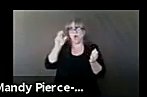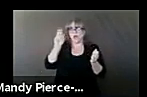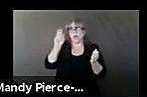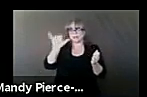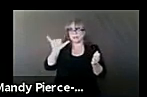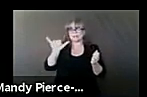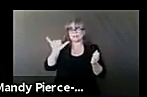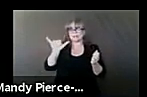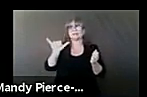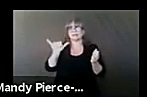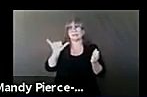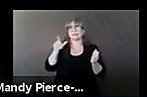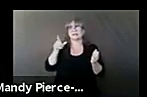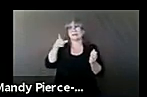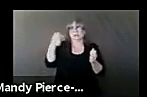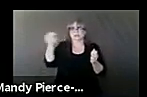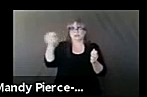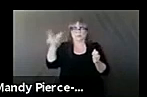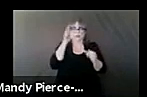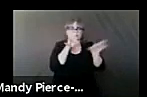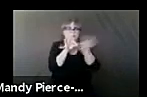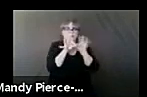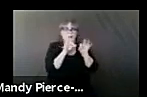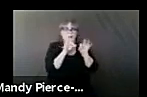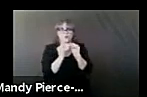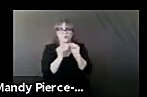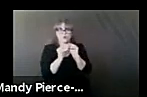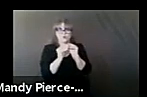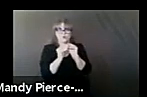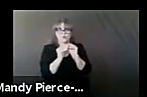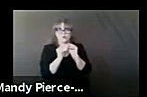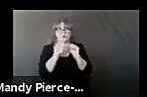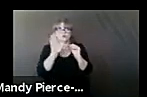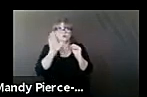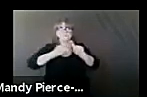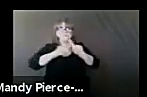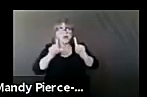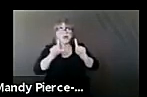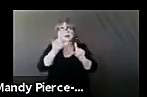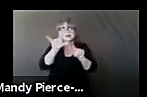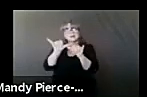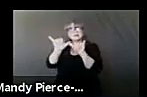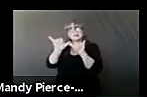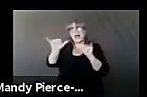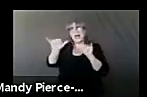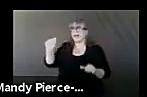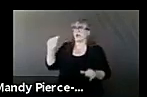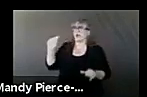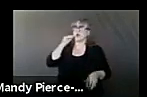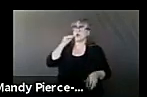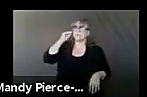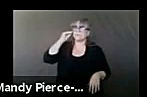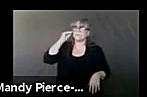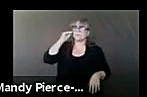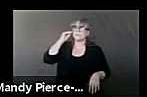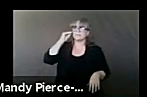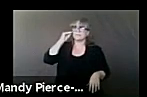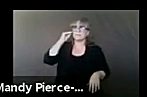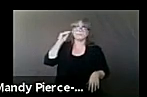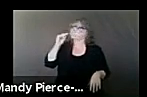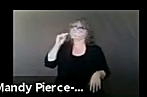distancing measures like the stay-at-home order have been done with an eye towards slowing the spread of the disease to a level that prevents